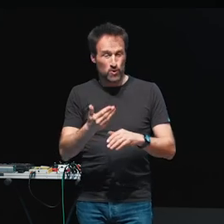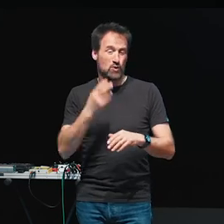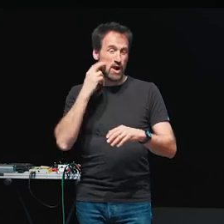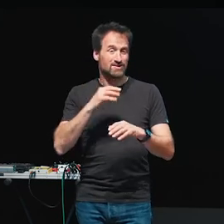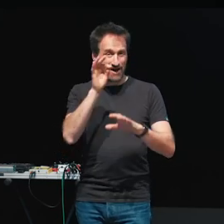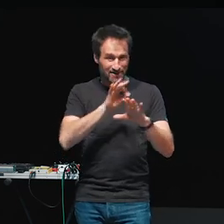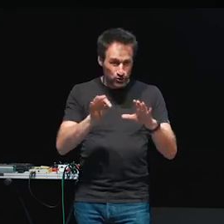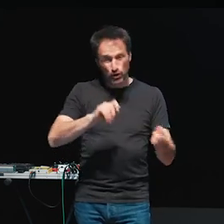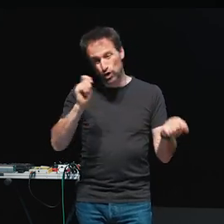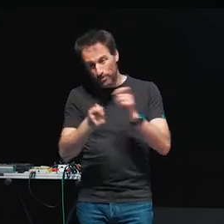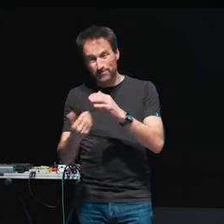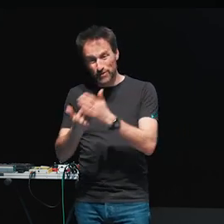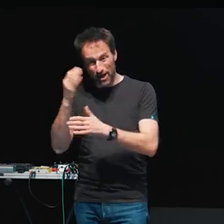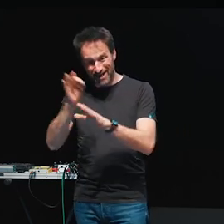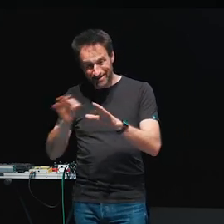architecture.